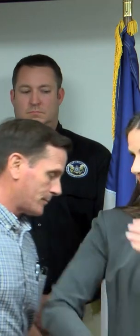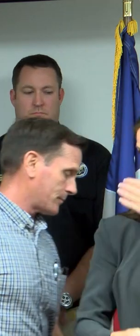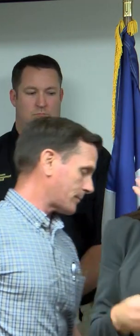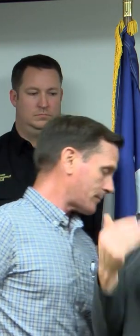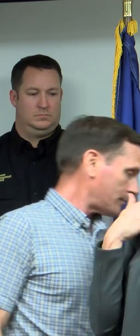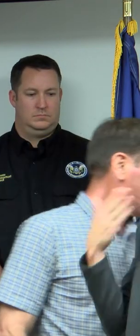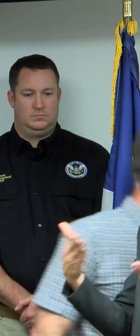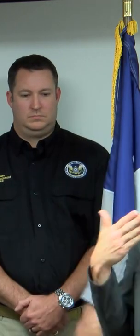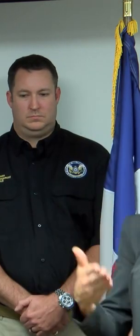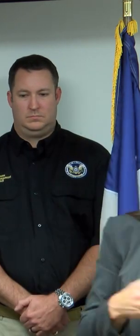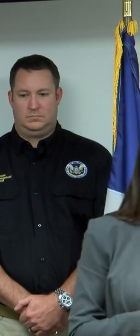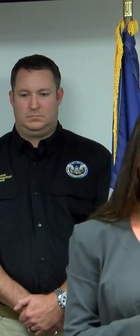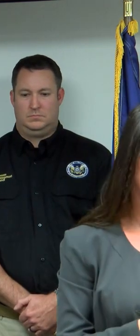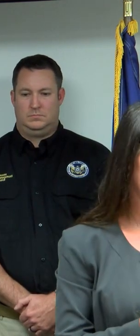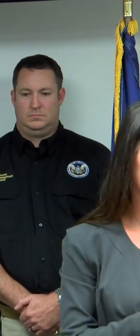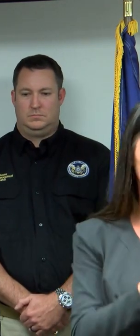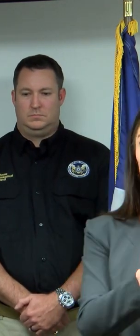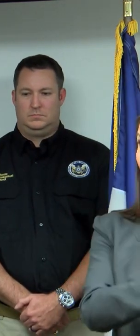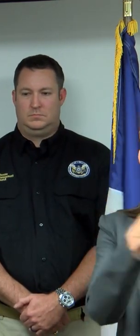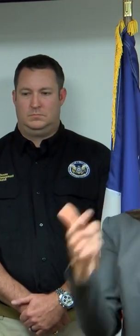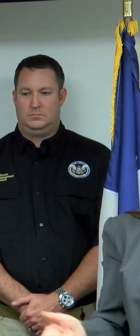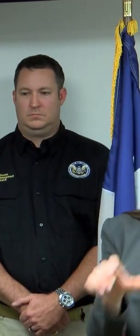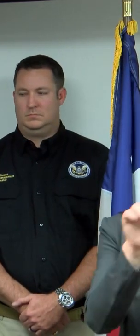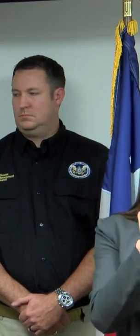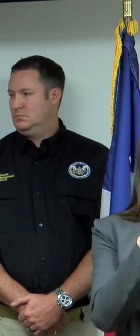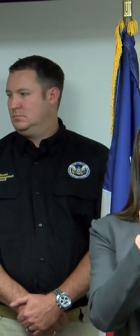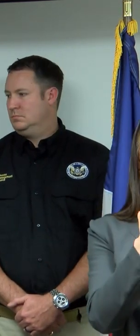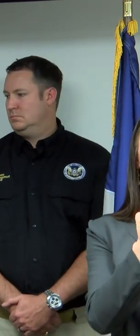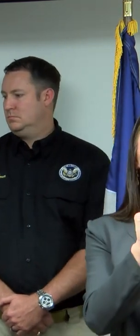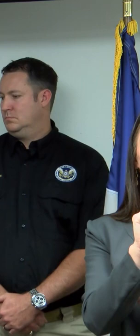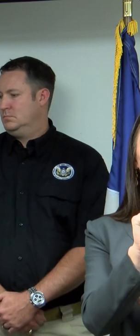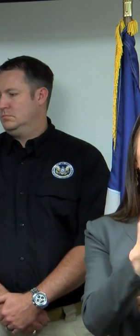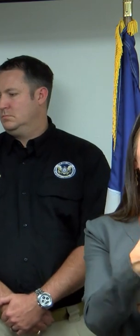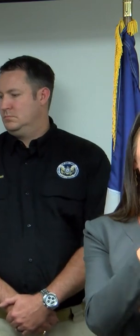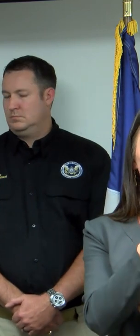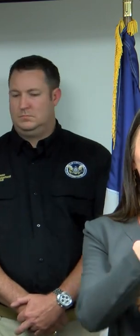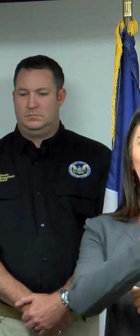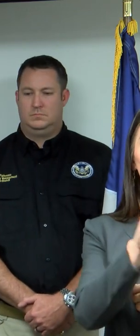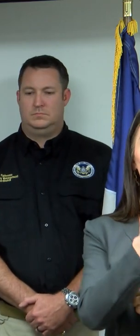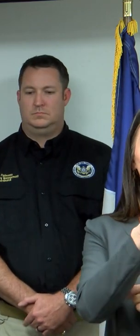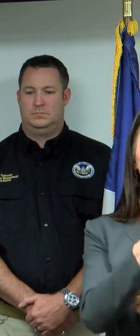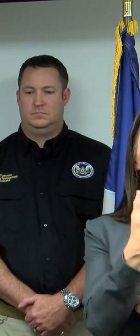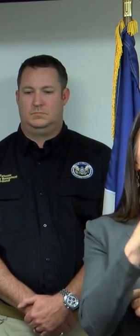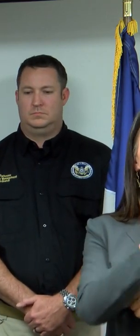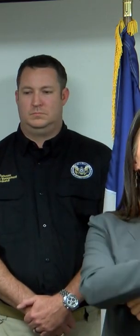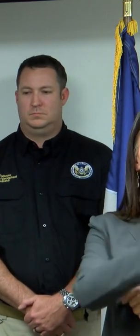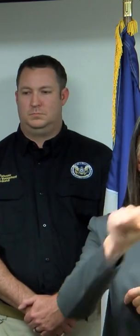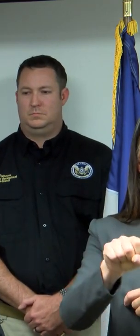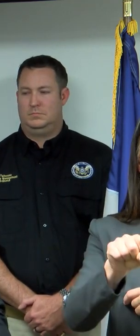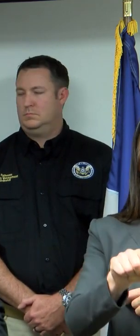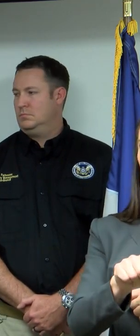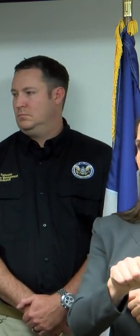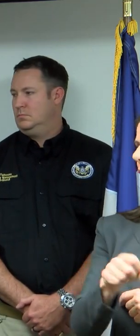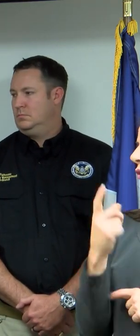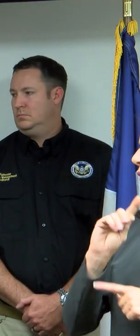Thank you. Thank you, Mark. And next, we have Anna Gonzalez from Social Services to provide an update. Anna?